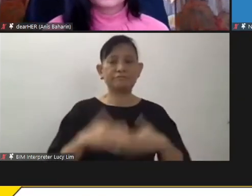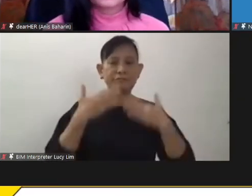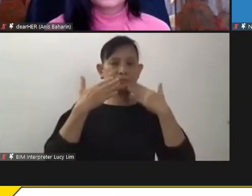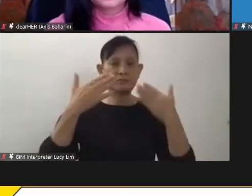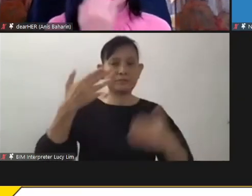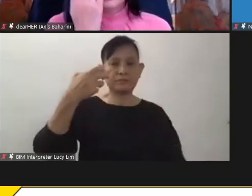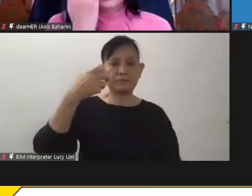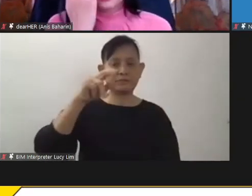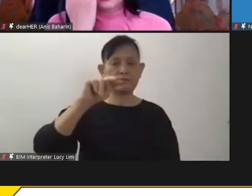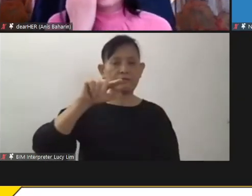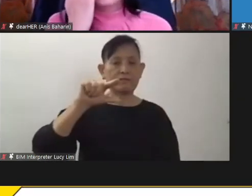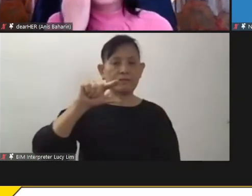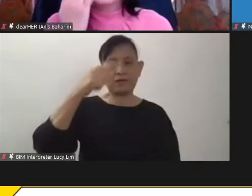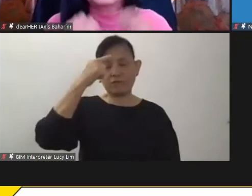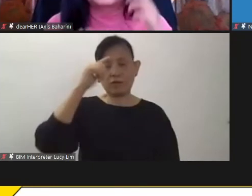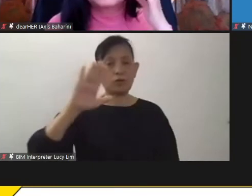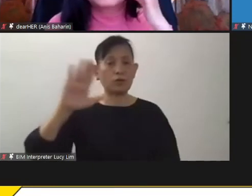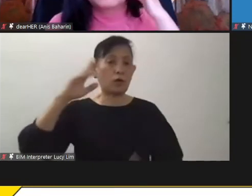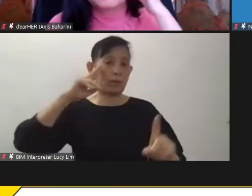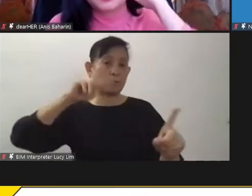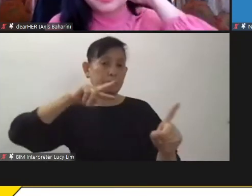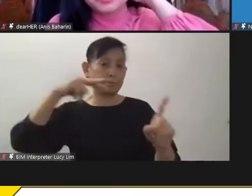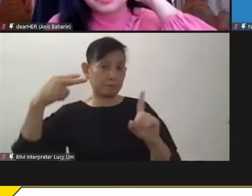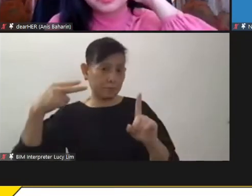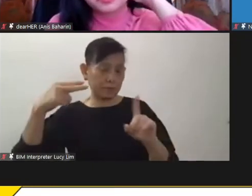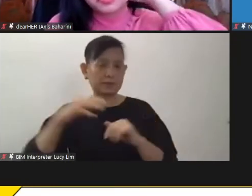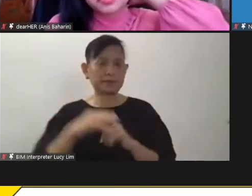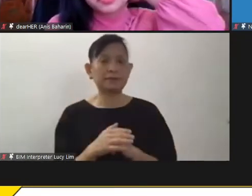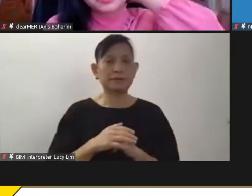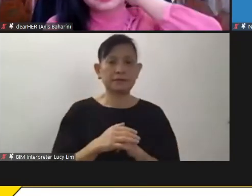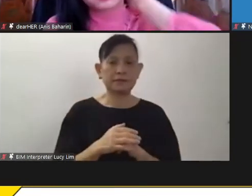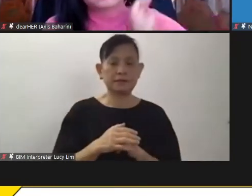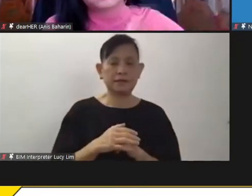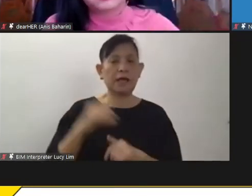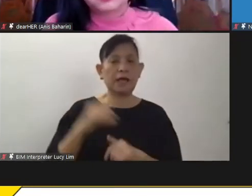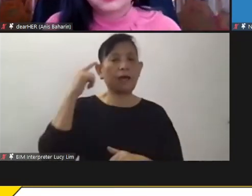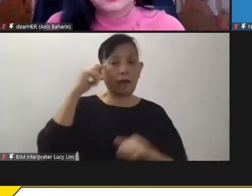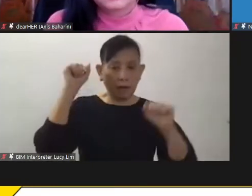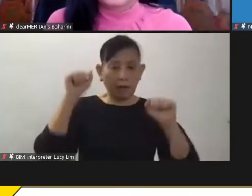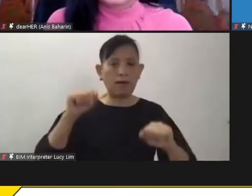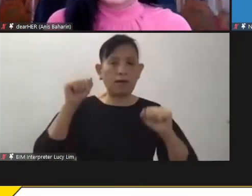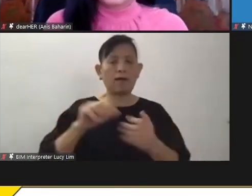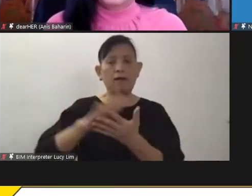for that insight and for that valuable information. I think we can learn from that.